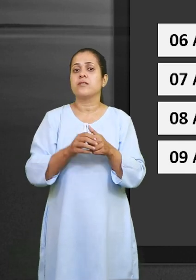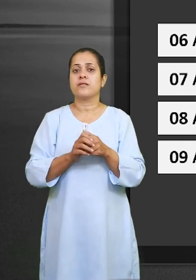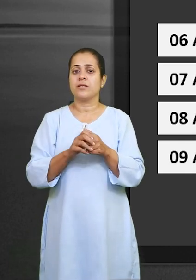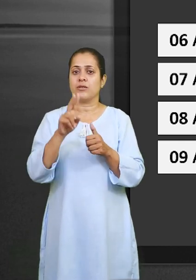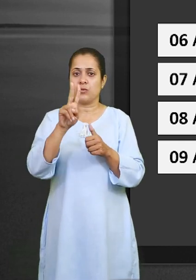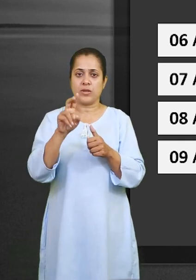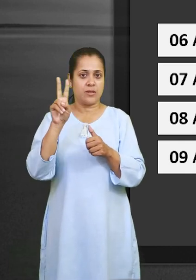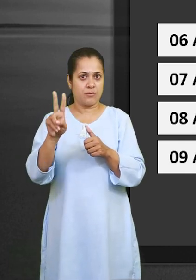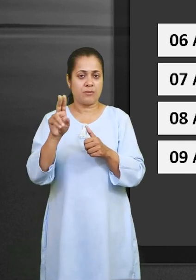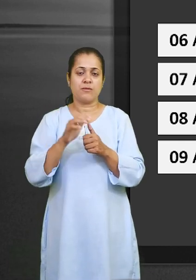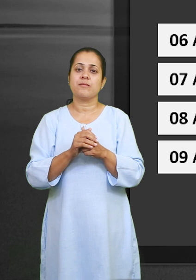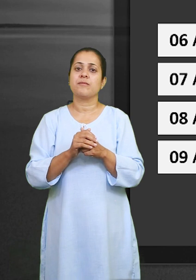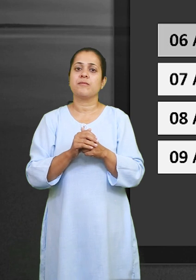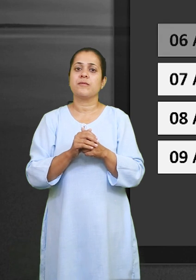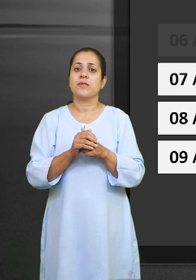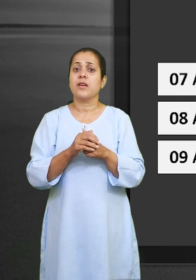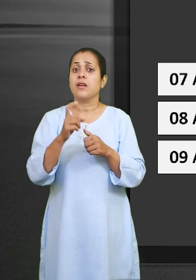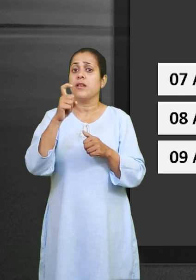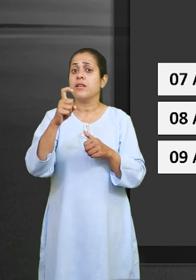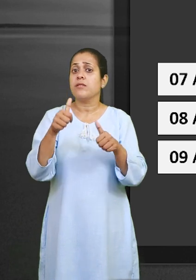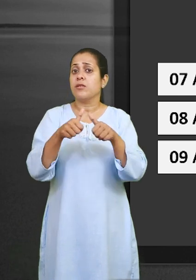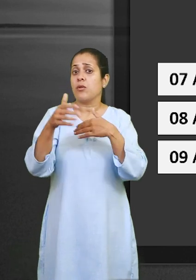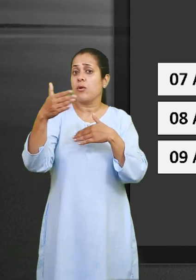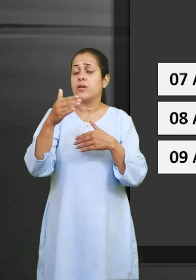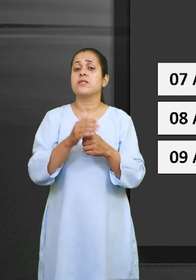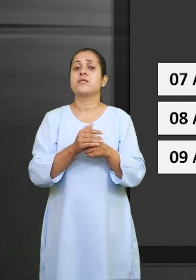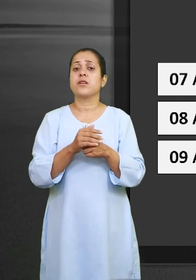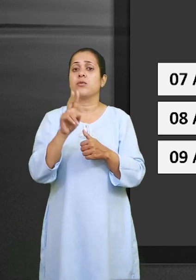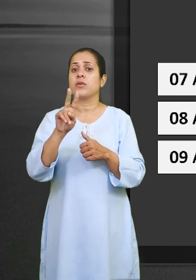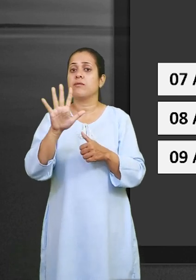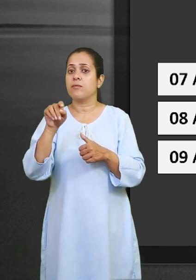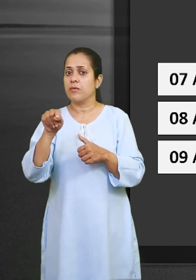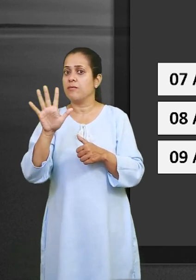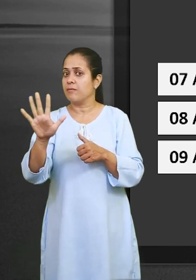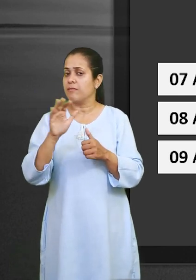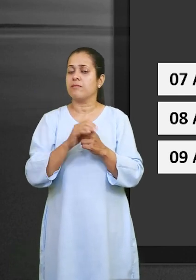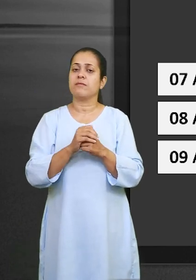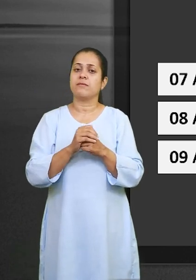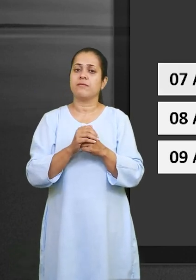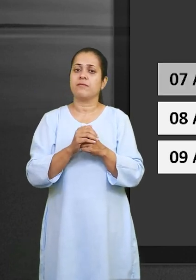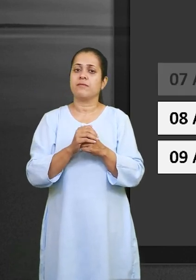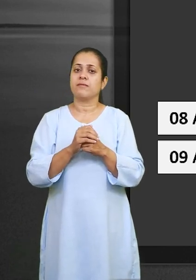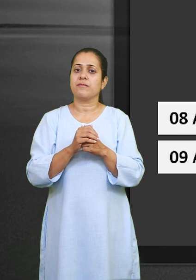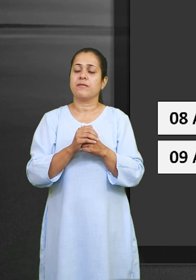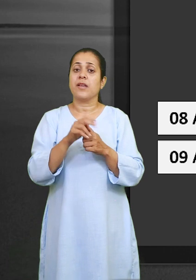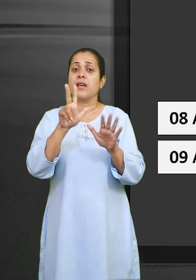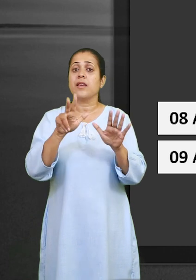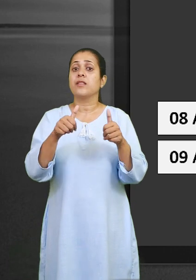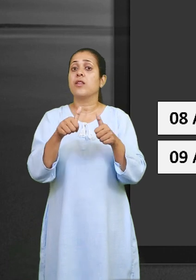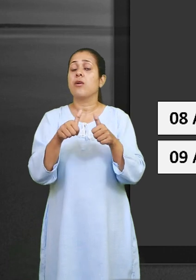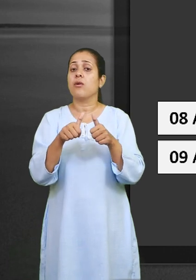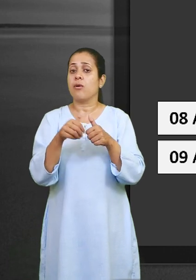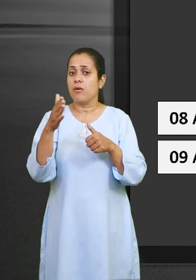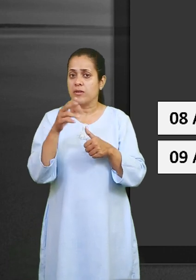mark 22. On 7th August, let us mark 25.5. 8th of